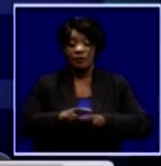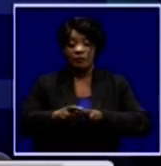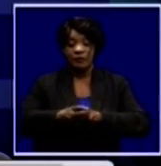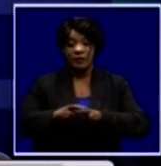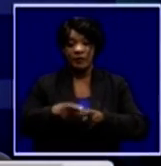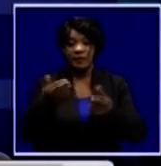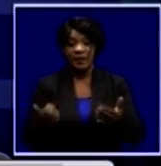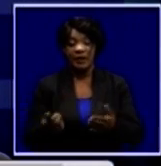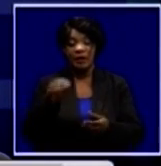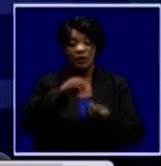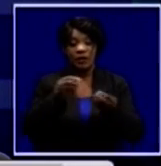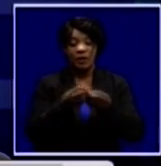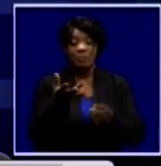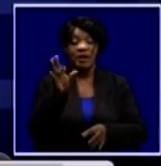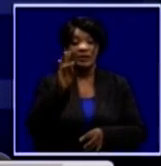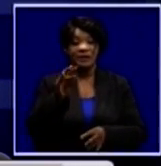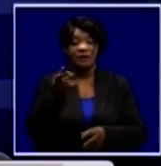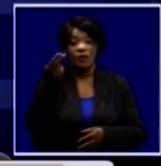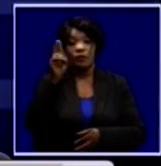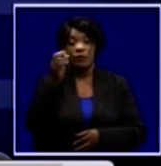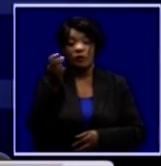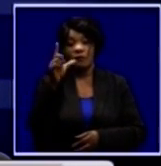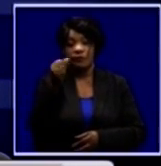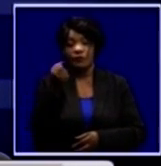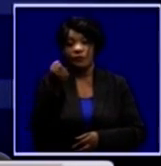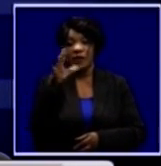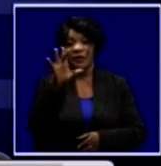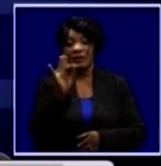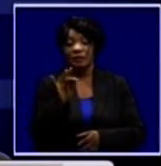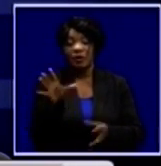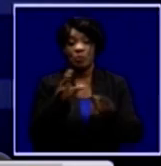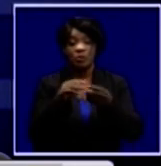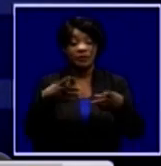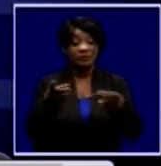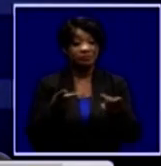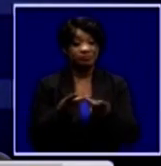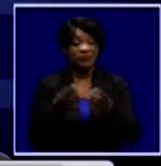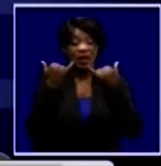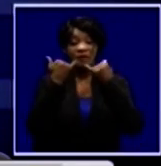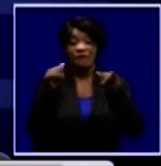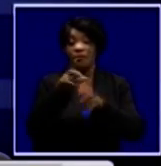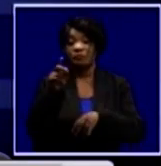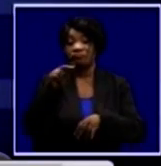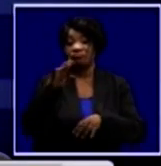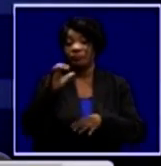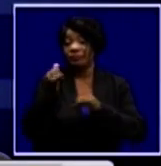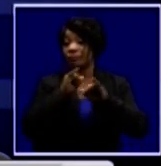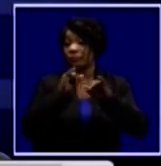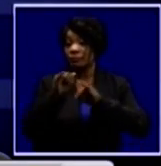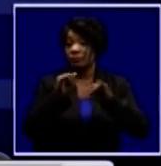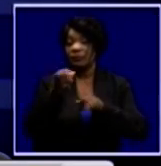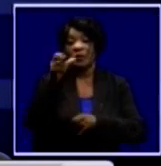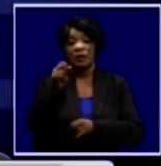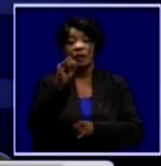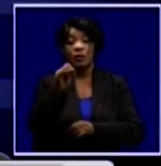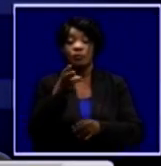after SI number 7 of 2018 was put in place. He has told ZNBC News in an interview that the